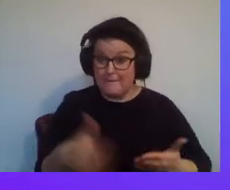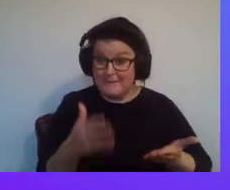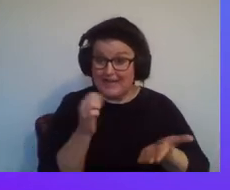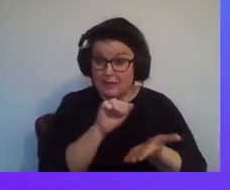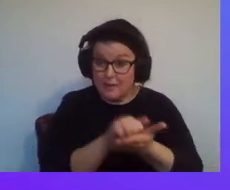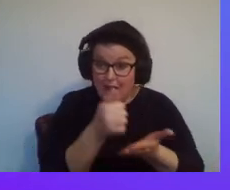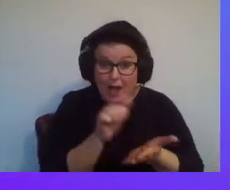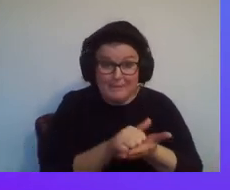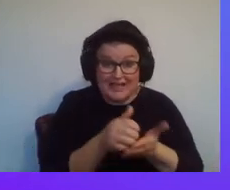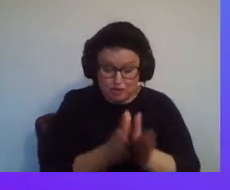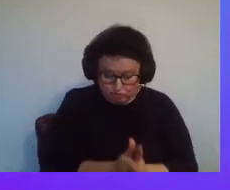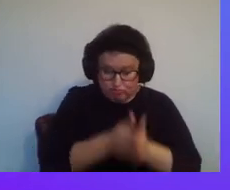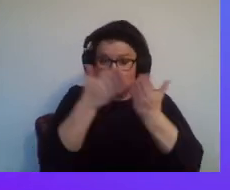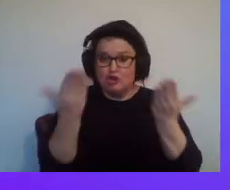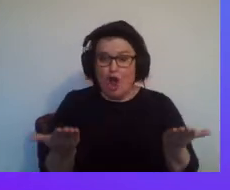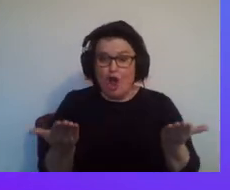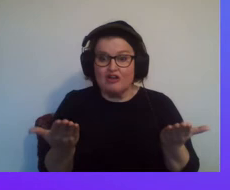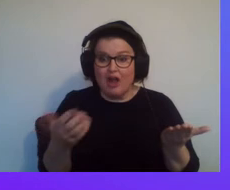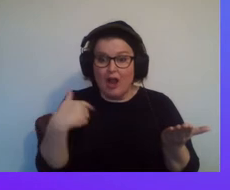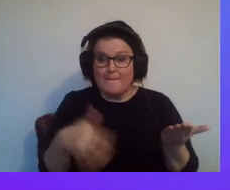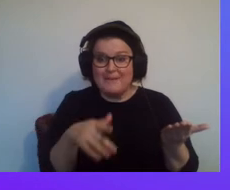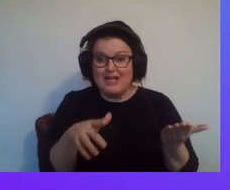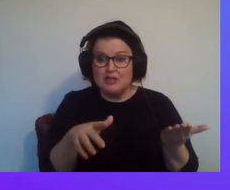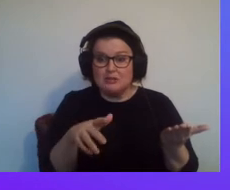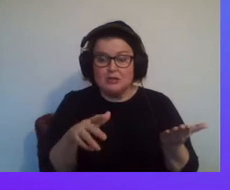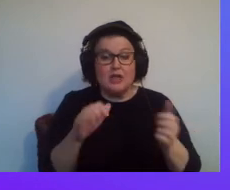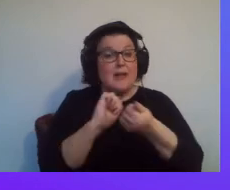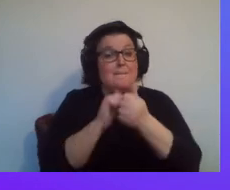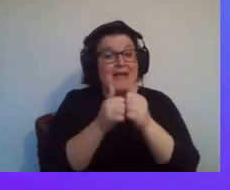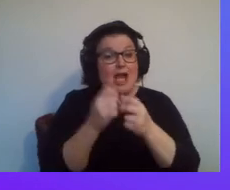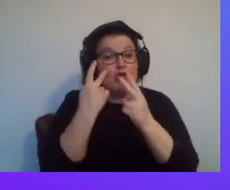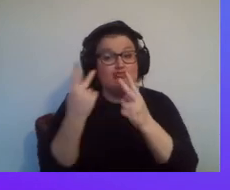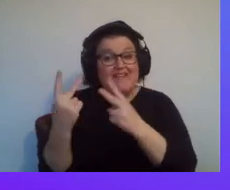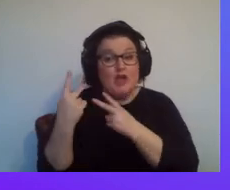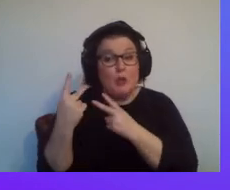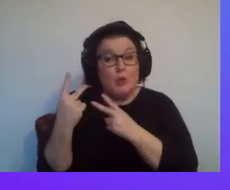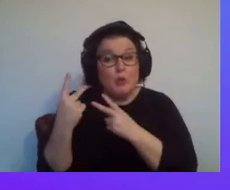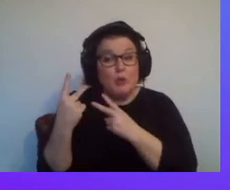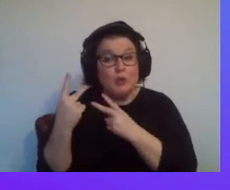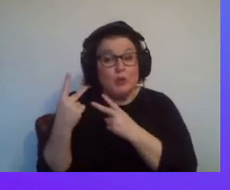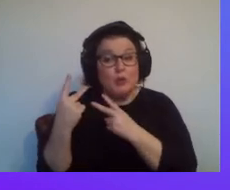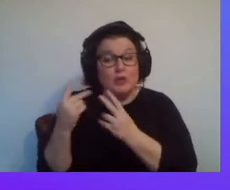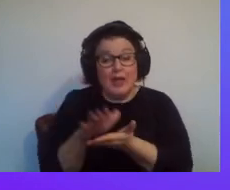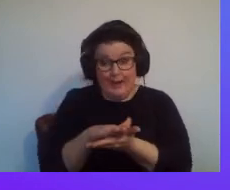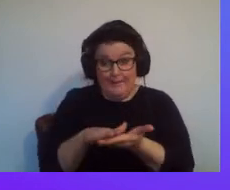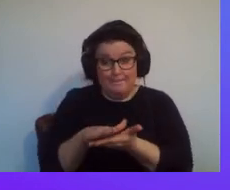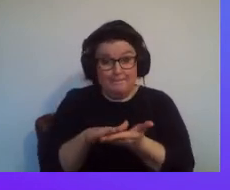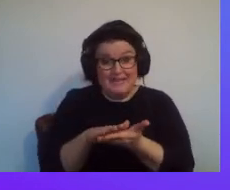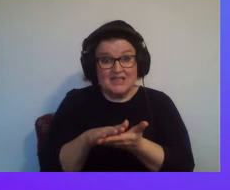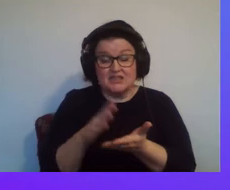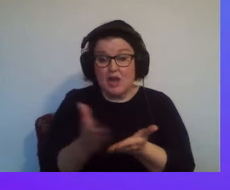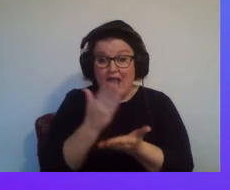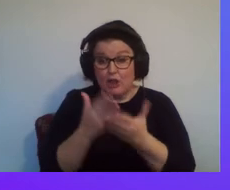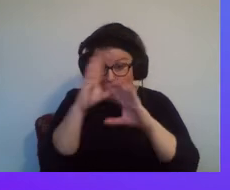peer-reviewed journals. So, and perhaps I can just sort of share with the listeners that